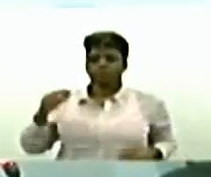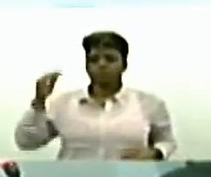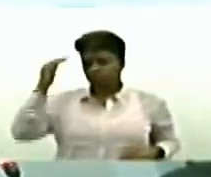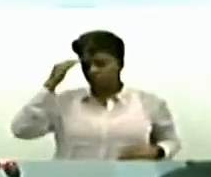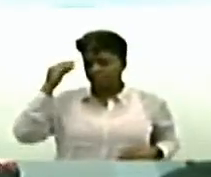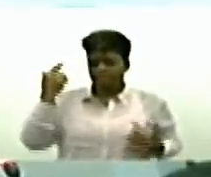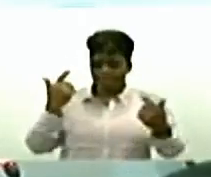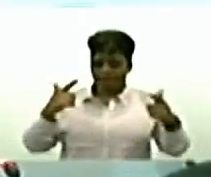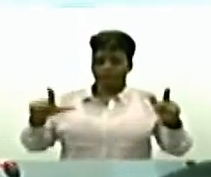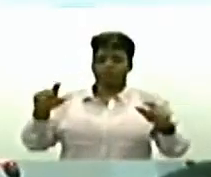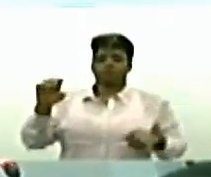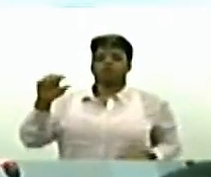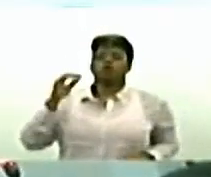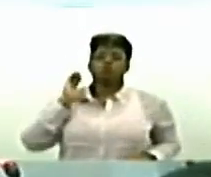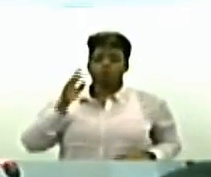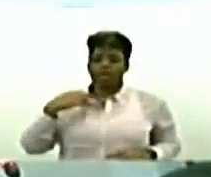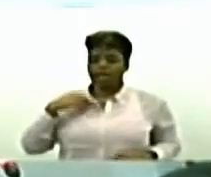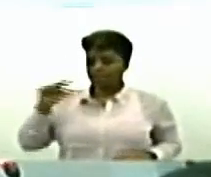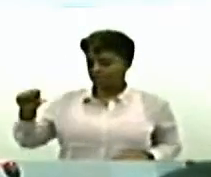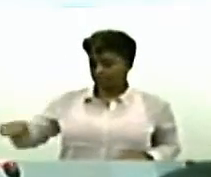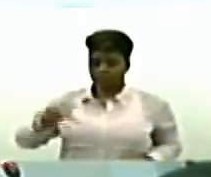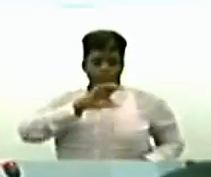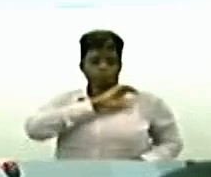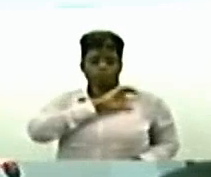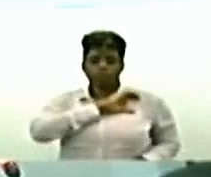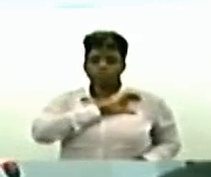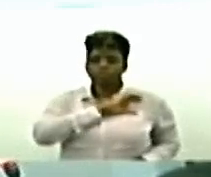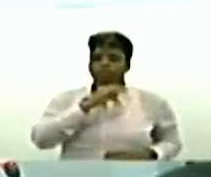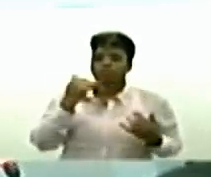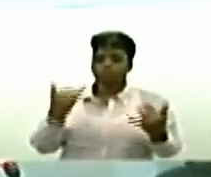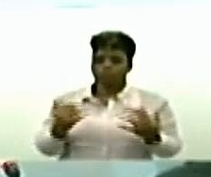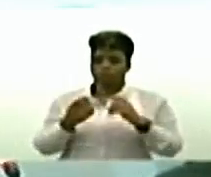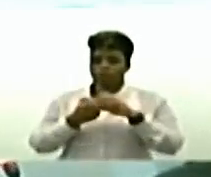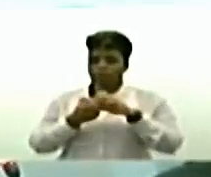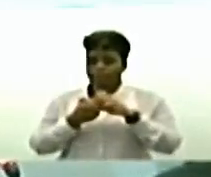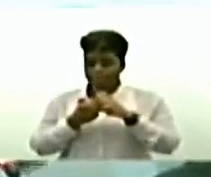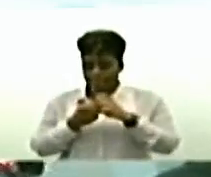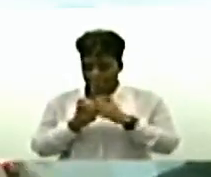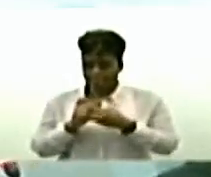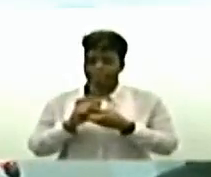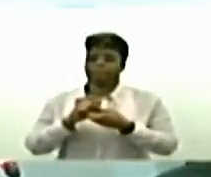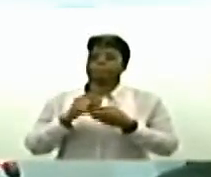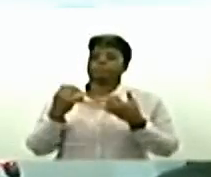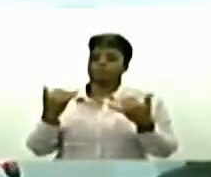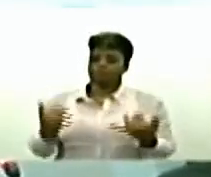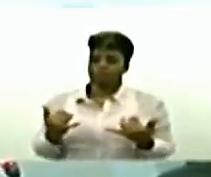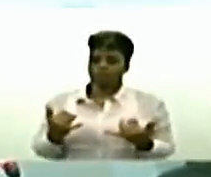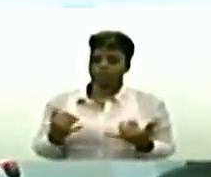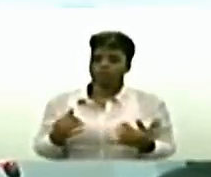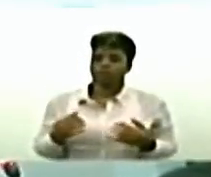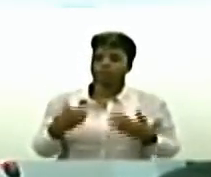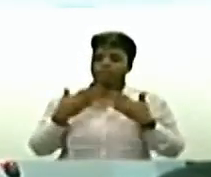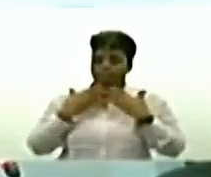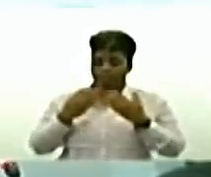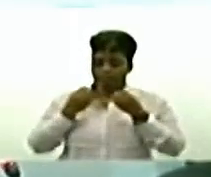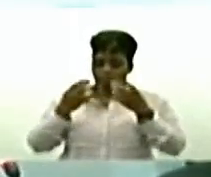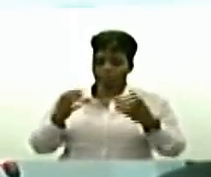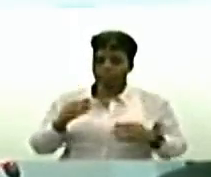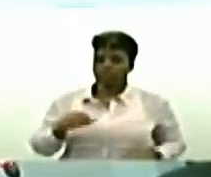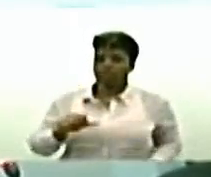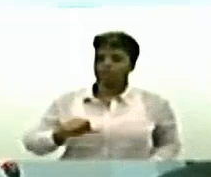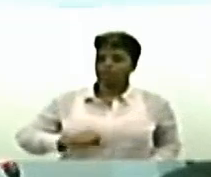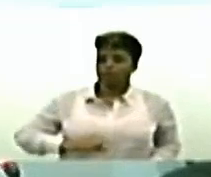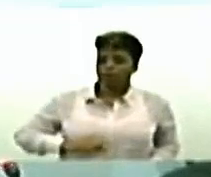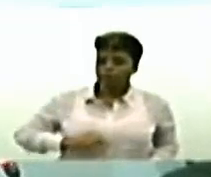much for making the change as a member of the Grenada Green Group, in addition to being a senator. So I'm a proud senator today.